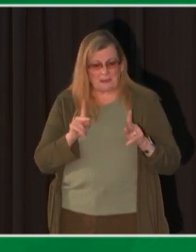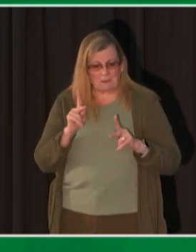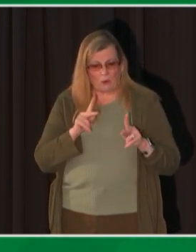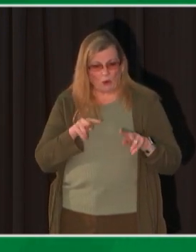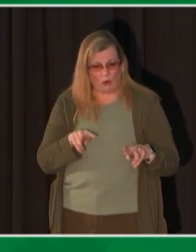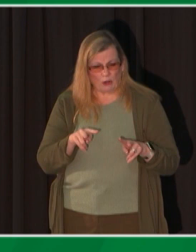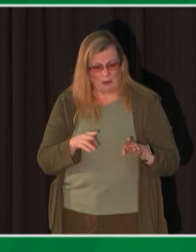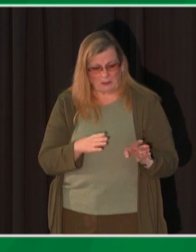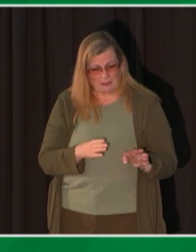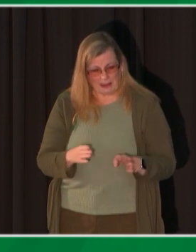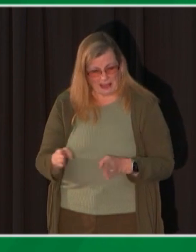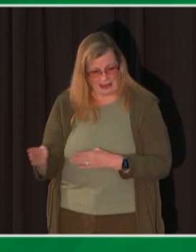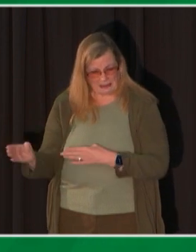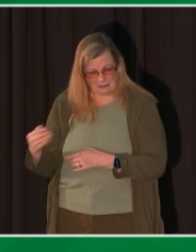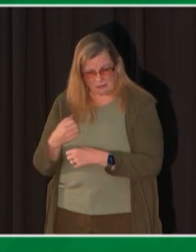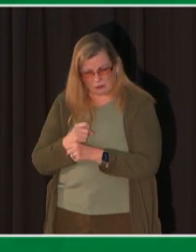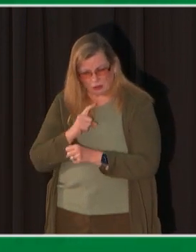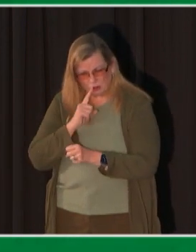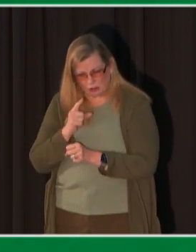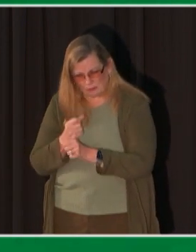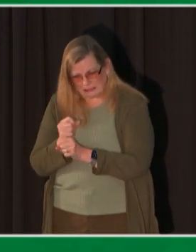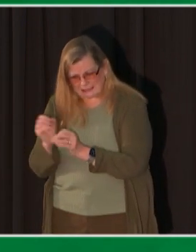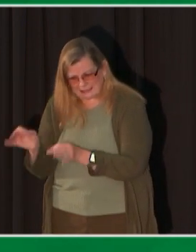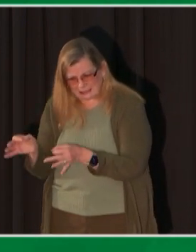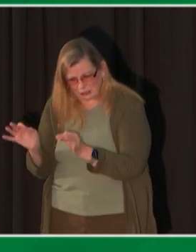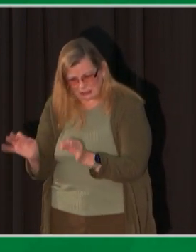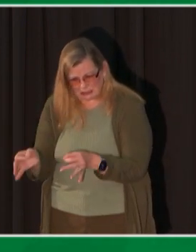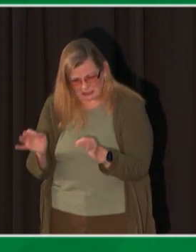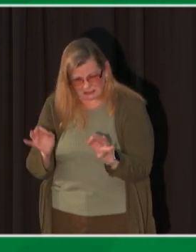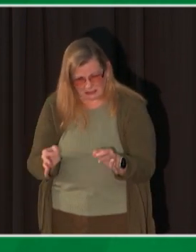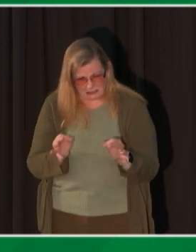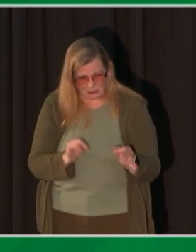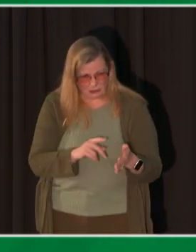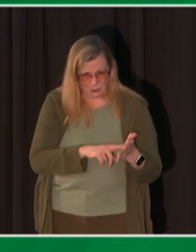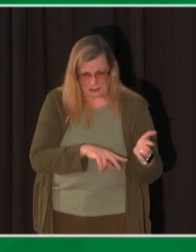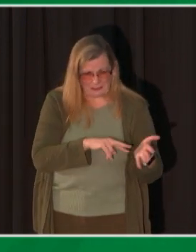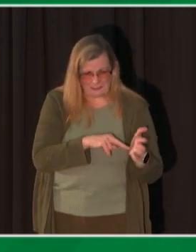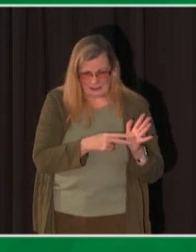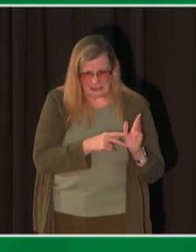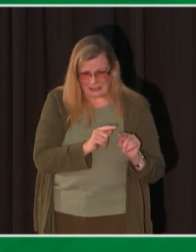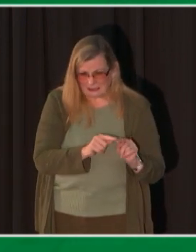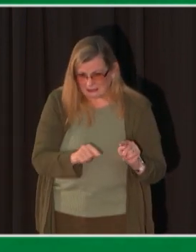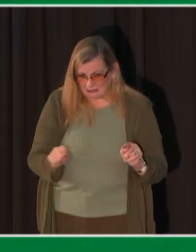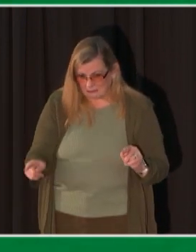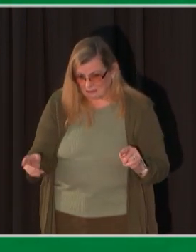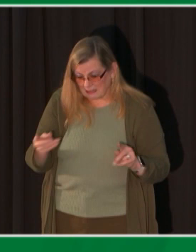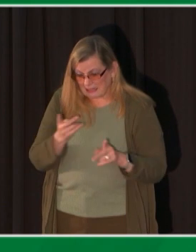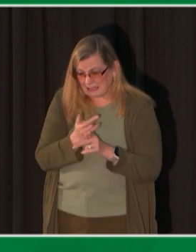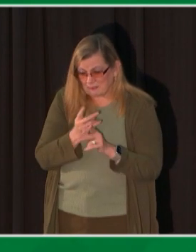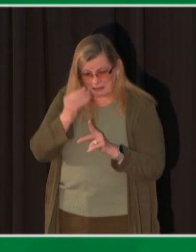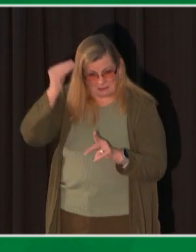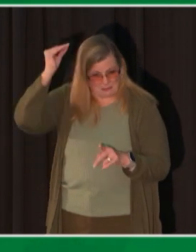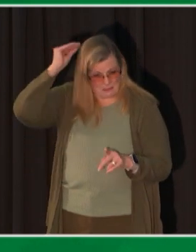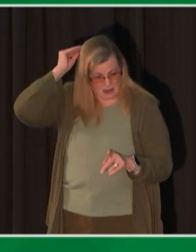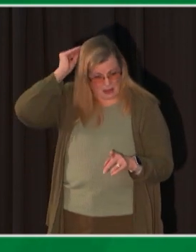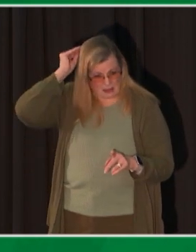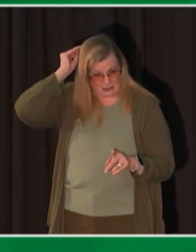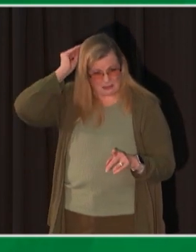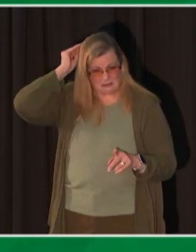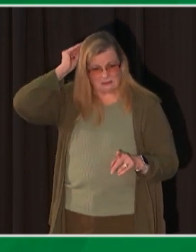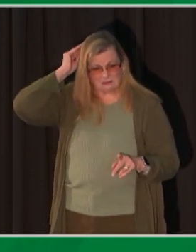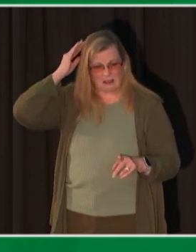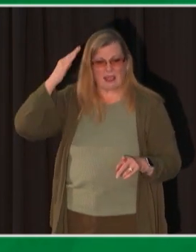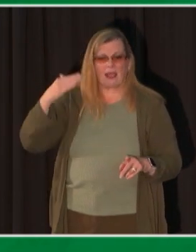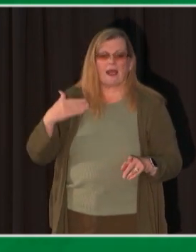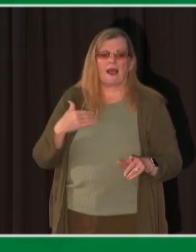their decisions about what it means and how it's a good framework, being very mindful of those gated criteria that have to